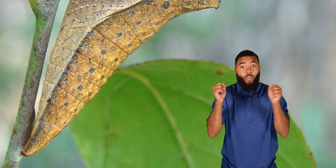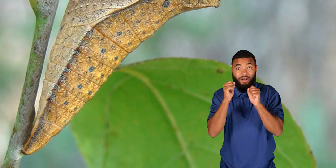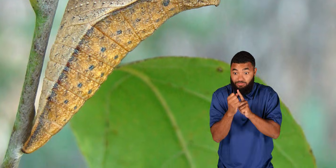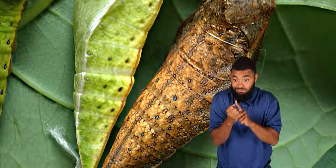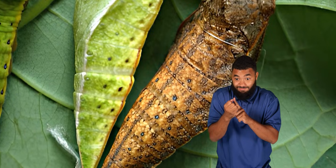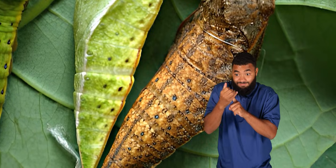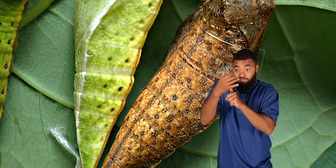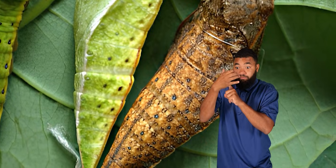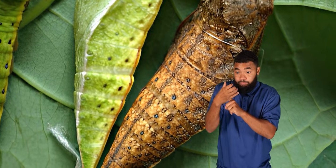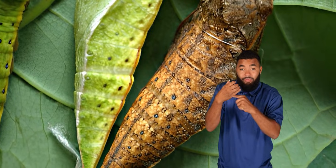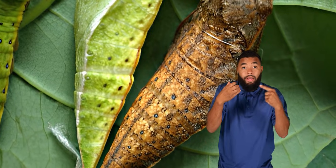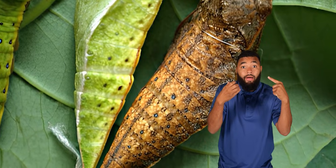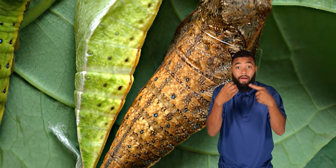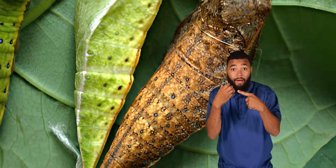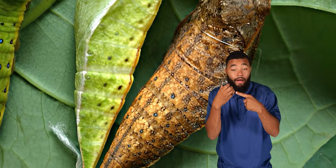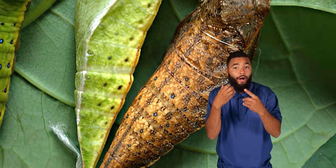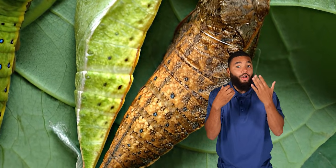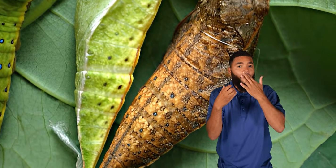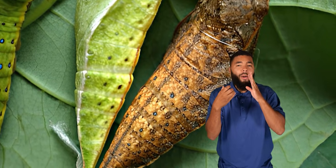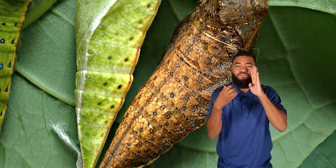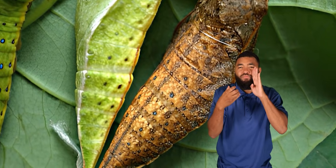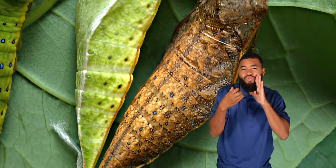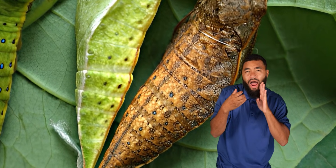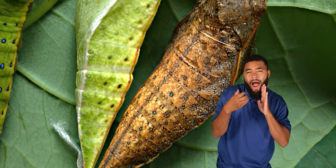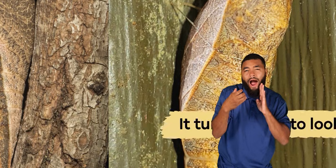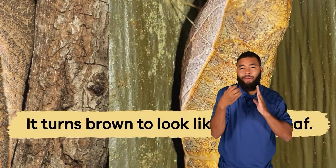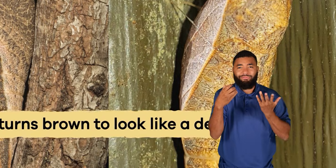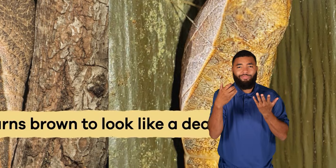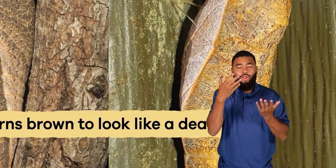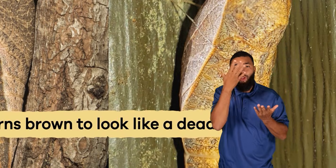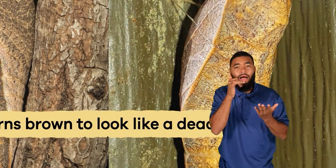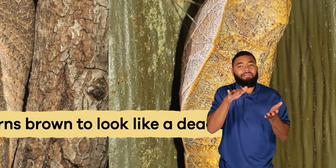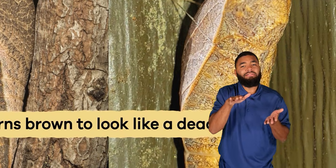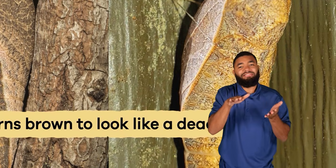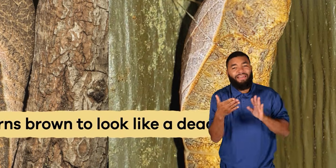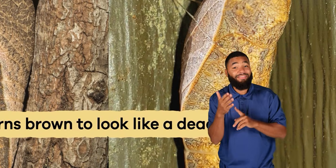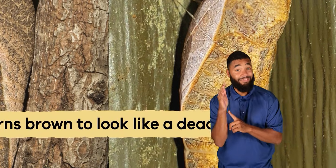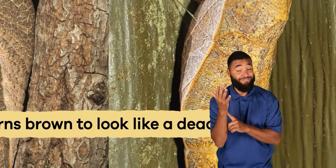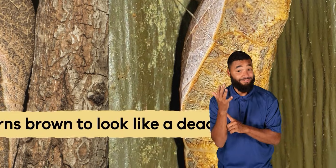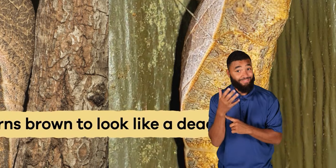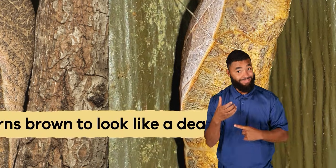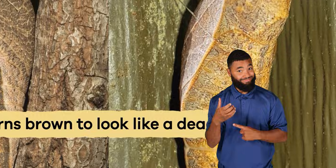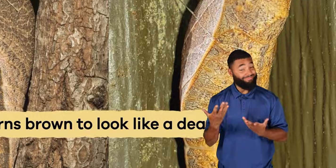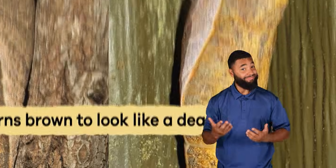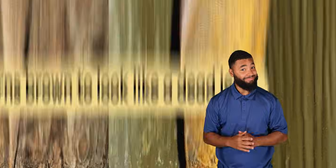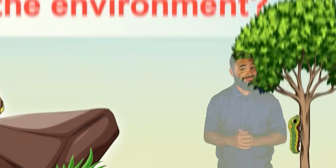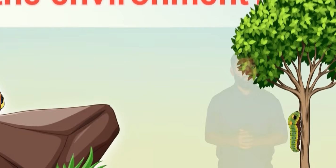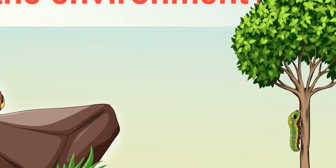winter, and the caterpillar has to spend the winter in its chrysalis, it turns brown to look like a dead leaf.